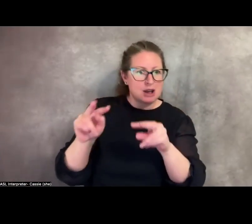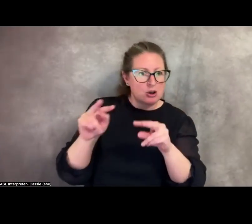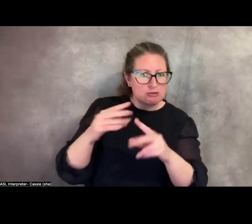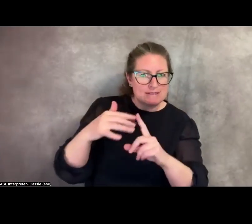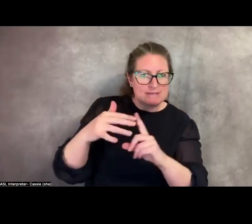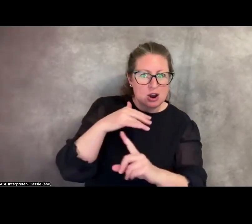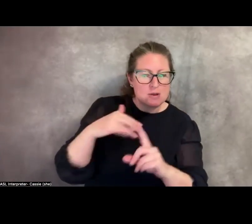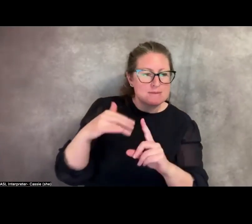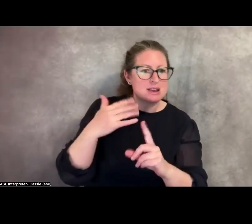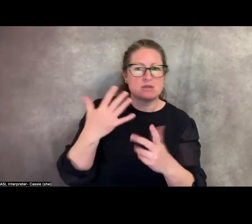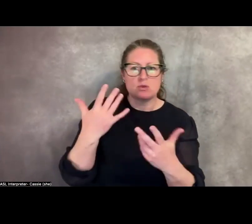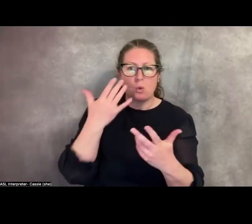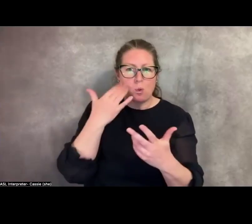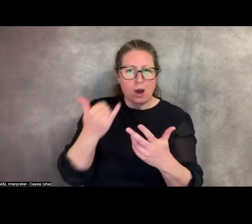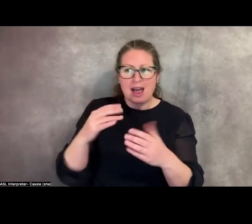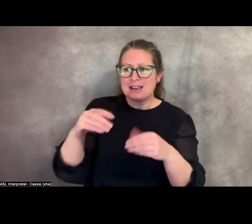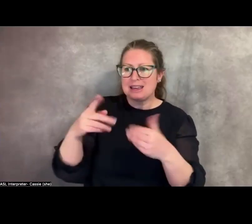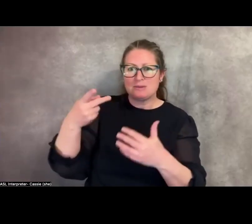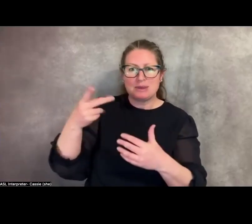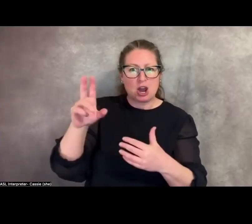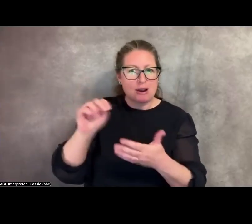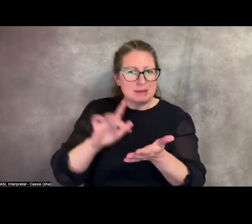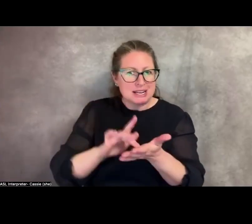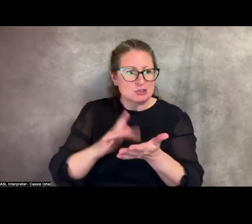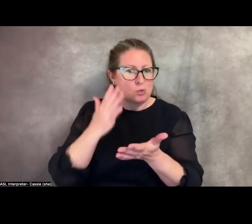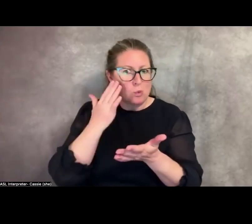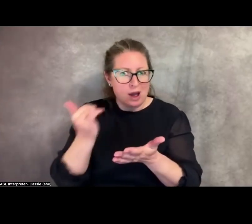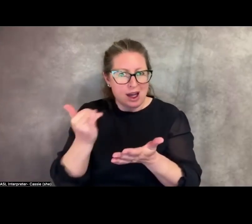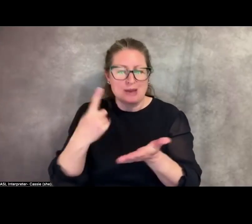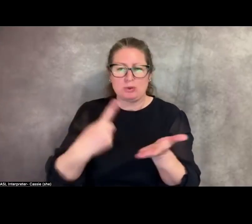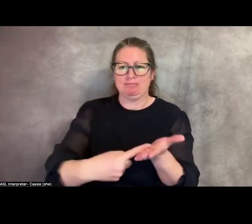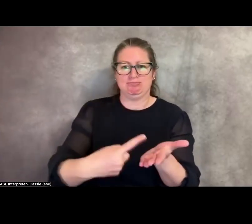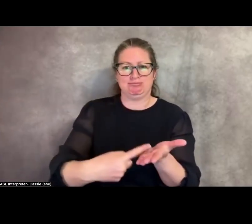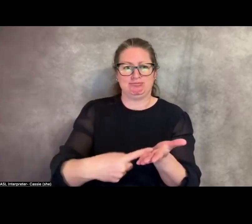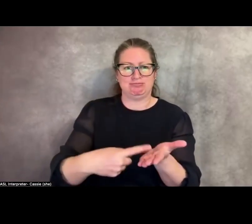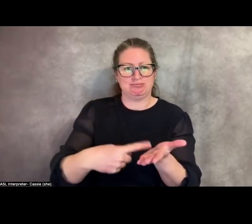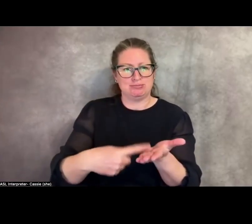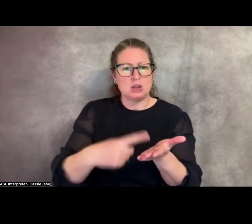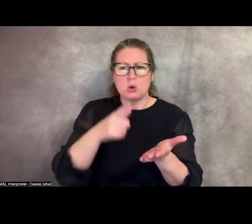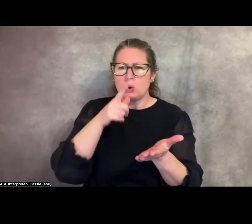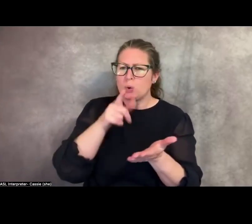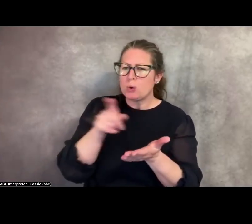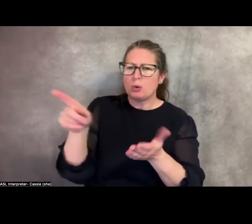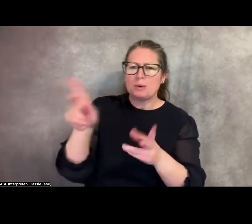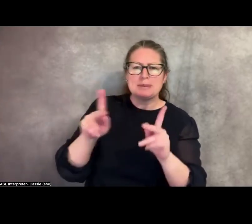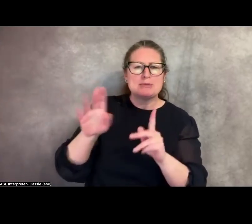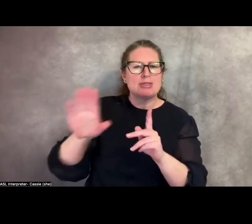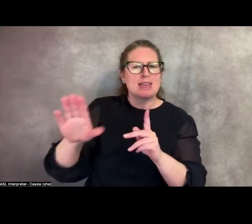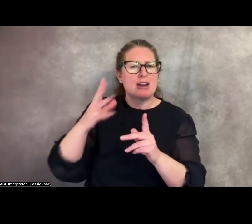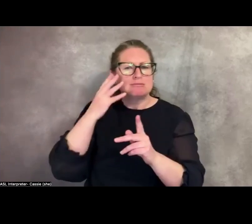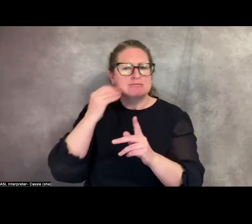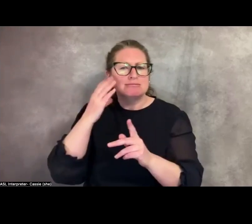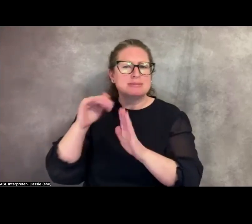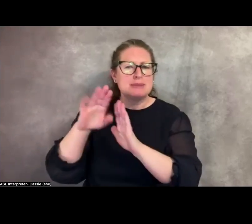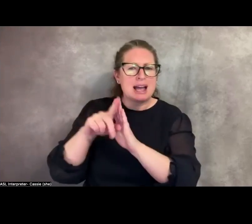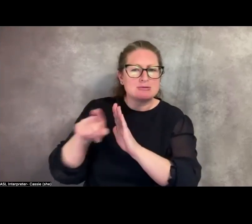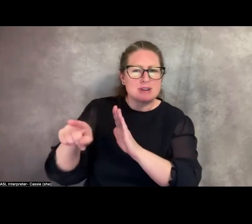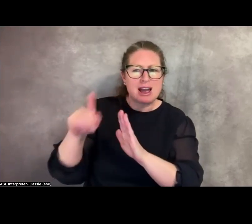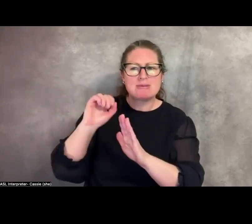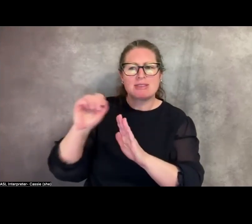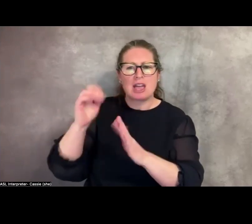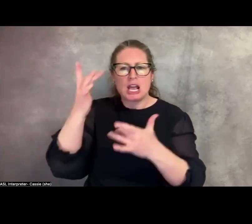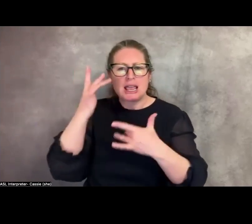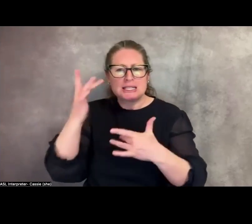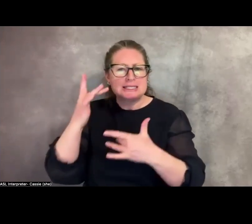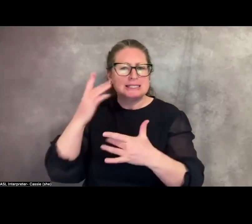we giving people PRN medications? Talked a lot about who are the people we're treating? What's their background? You know, what illnesses have they had? What